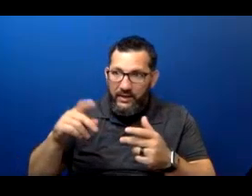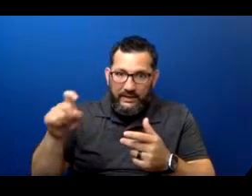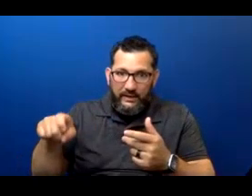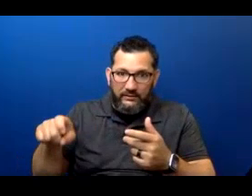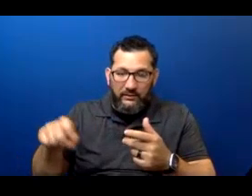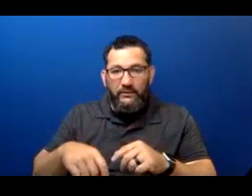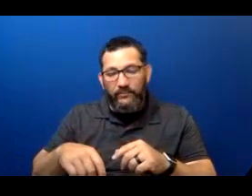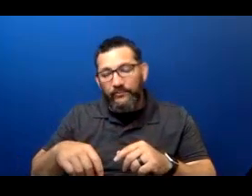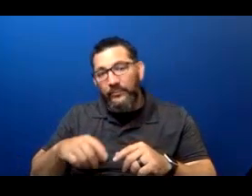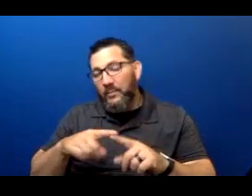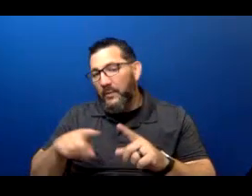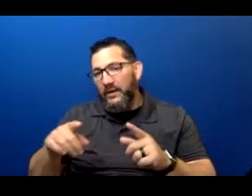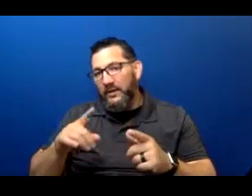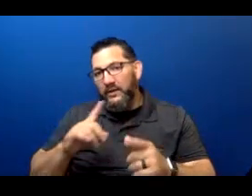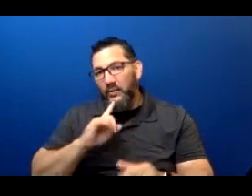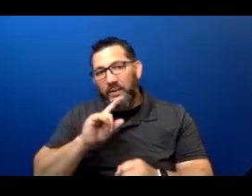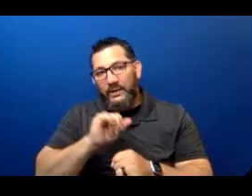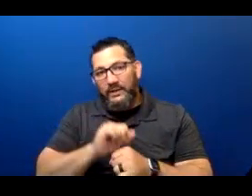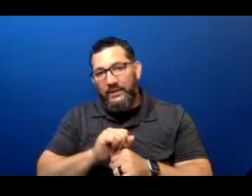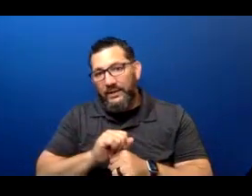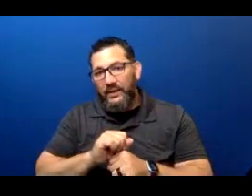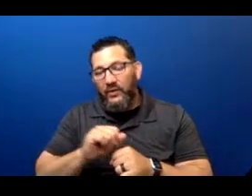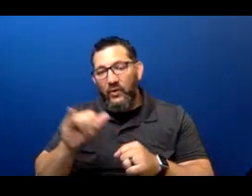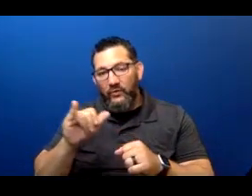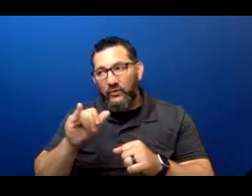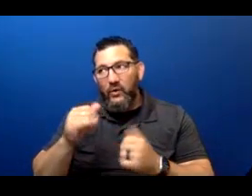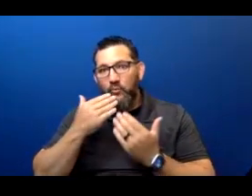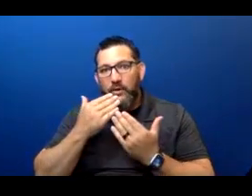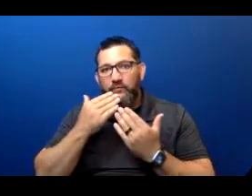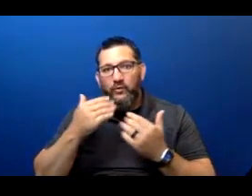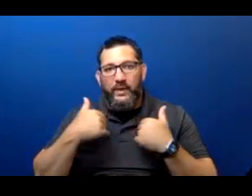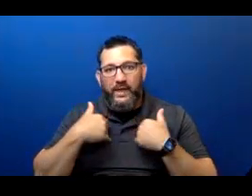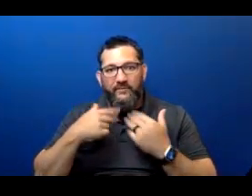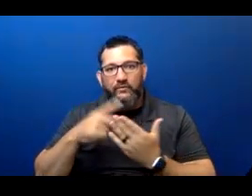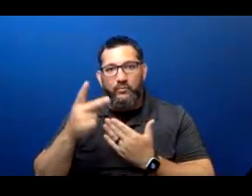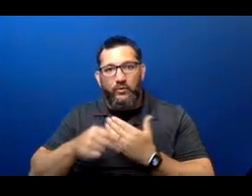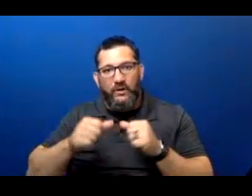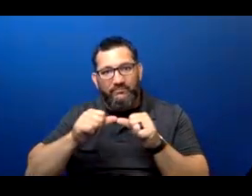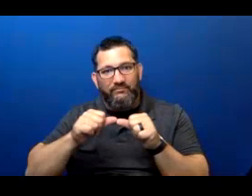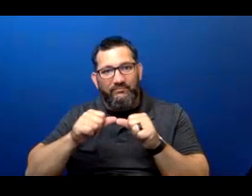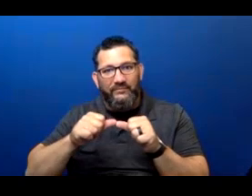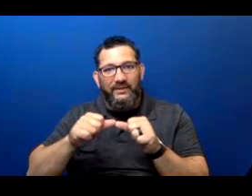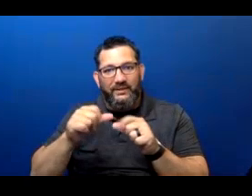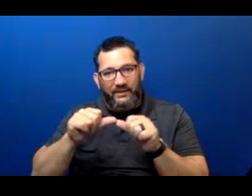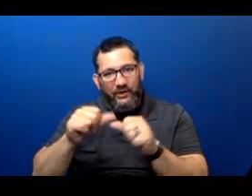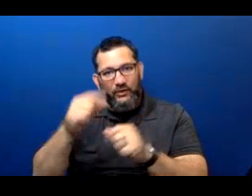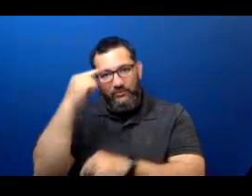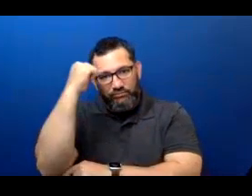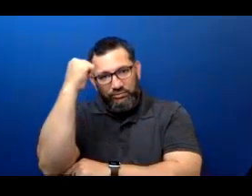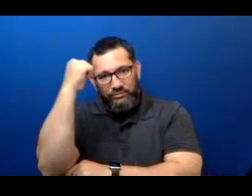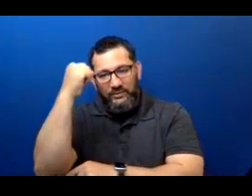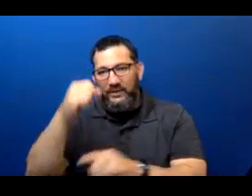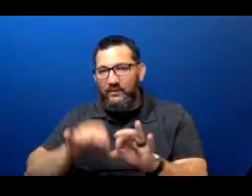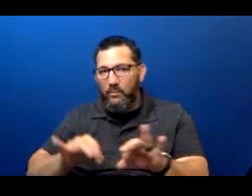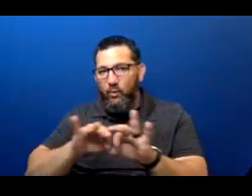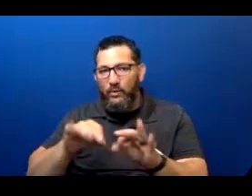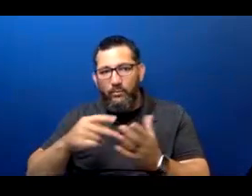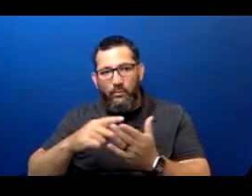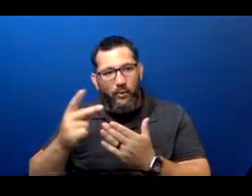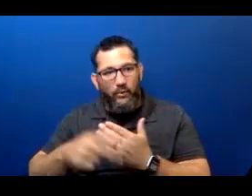necessary. The reality of the situation is I'm also really grateful that this program is still standing here today, and the importance of this